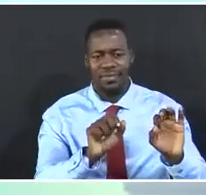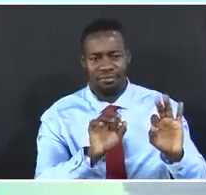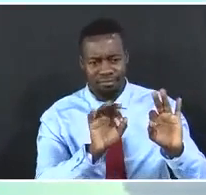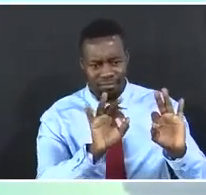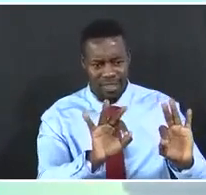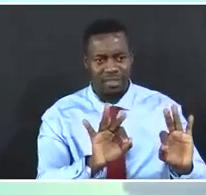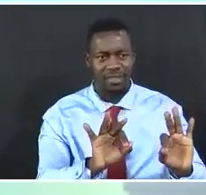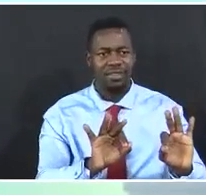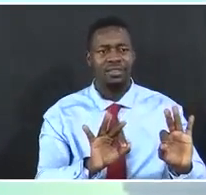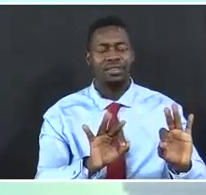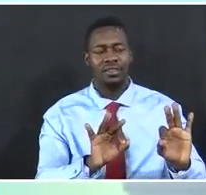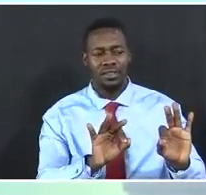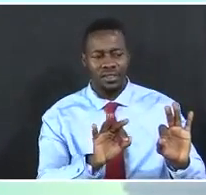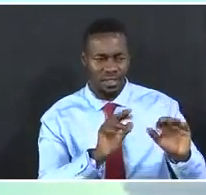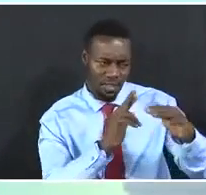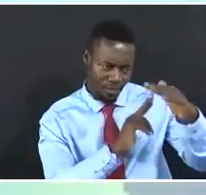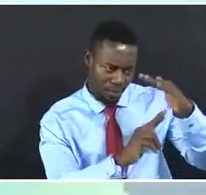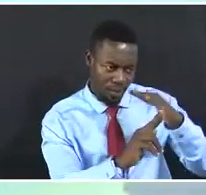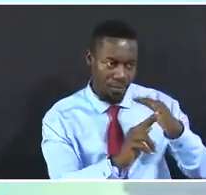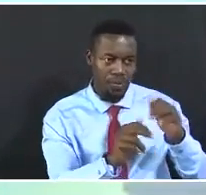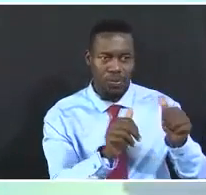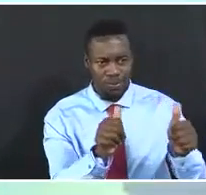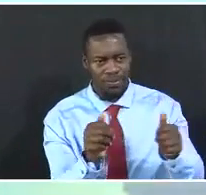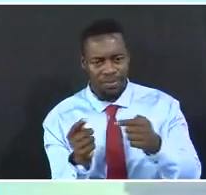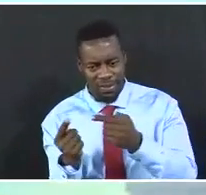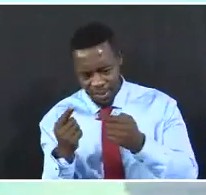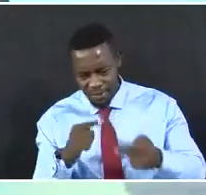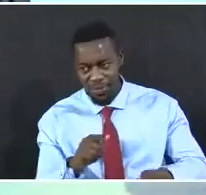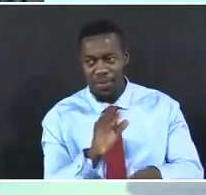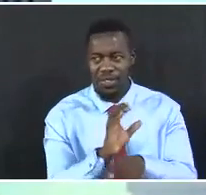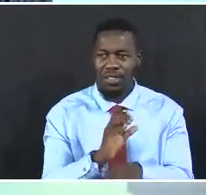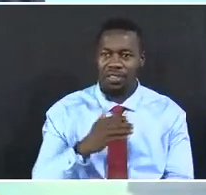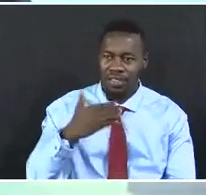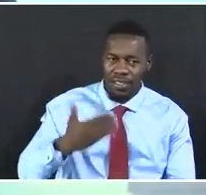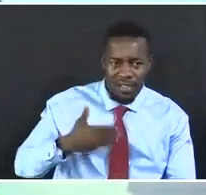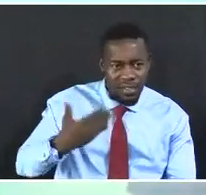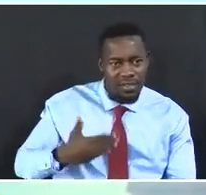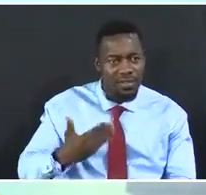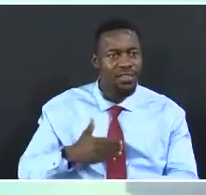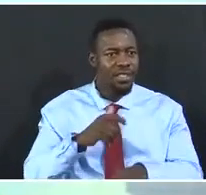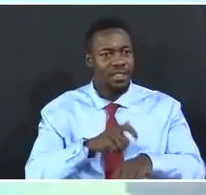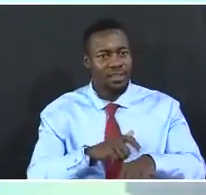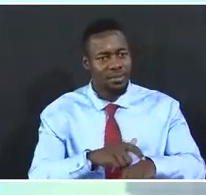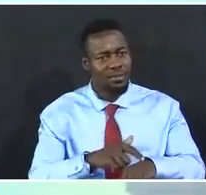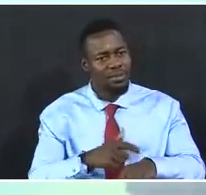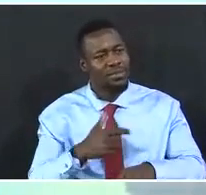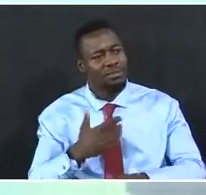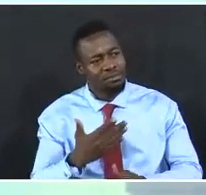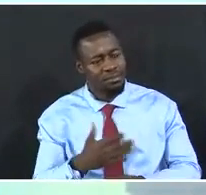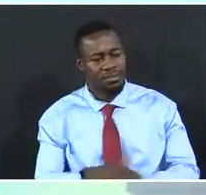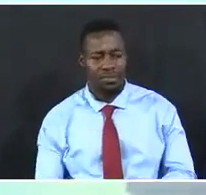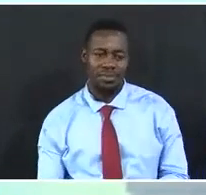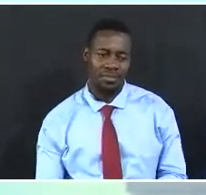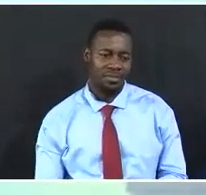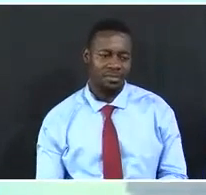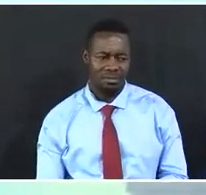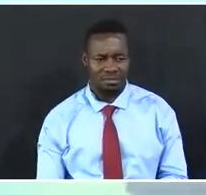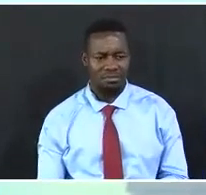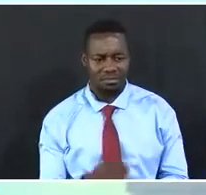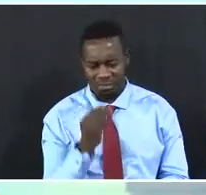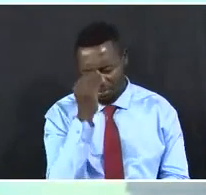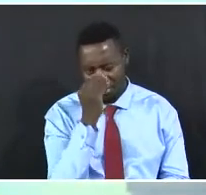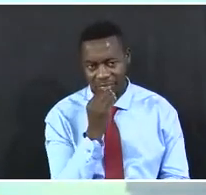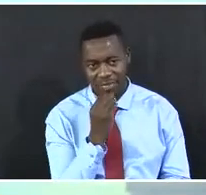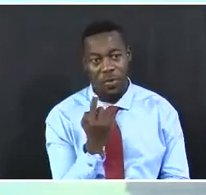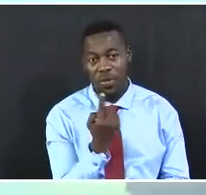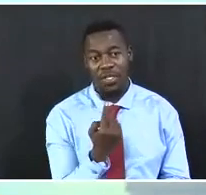But they do come to church. We worship together. We rejoice together. But such who pretend